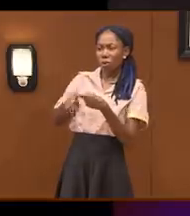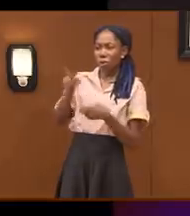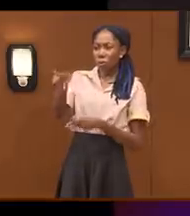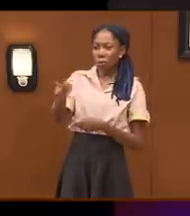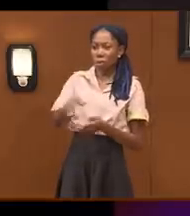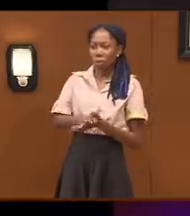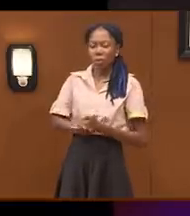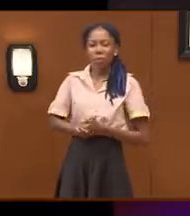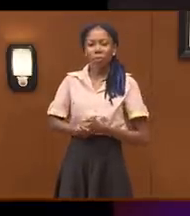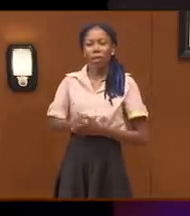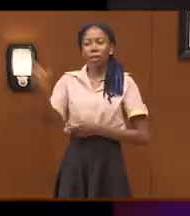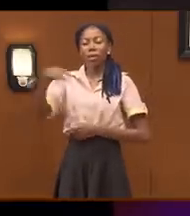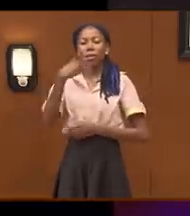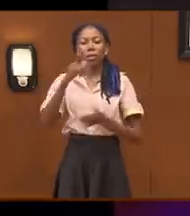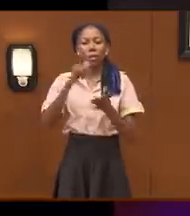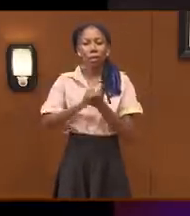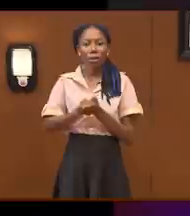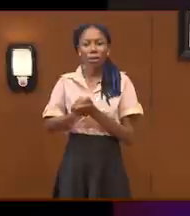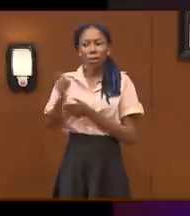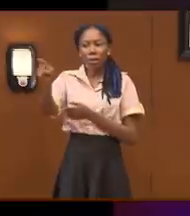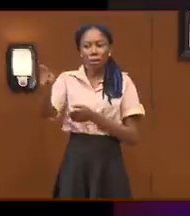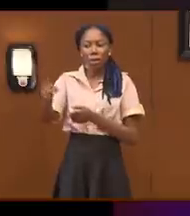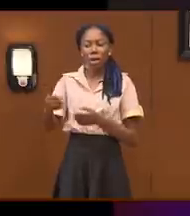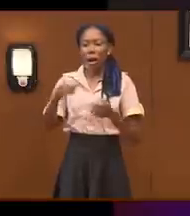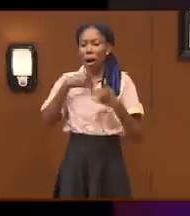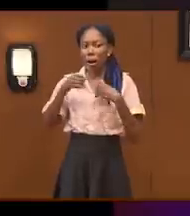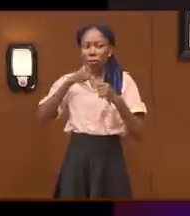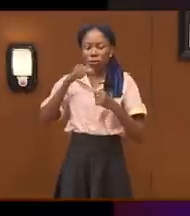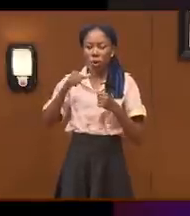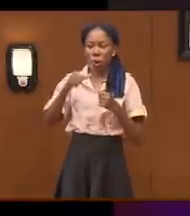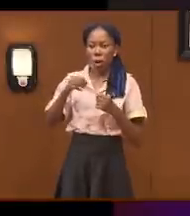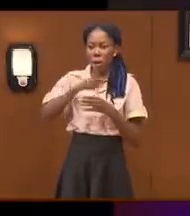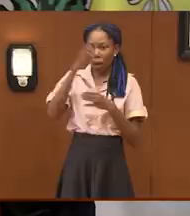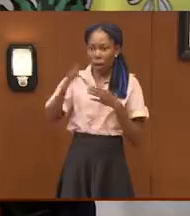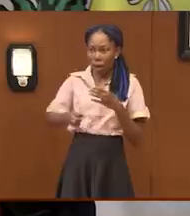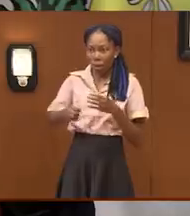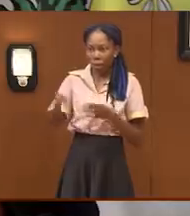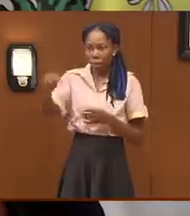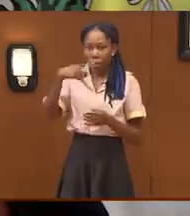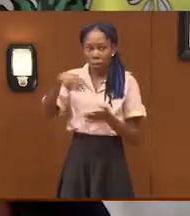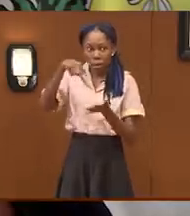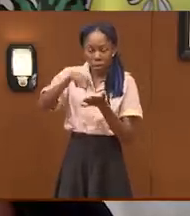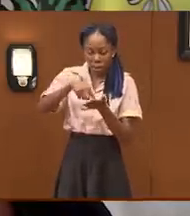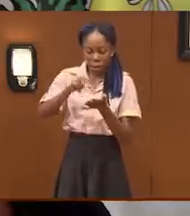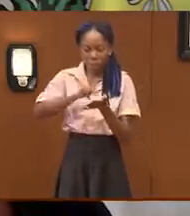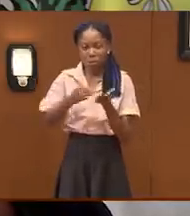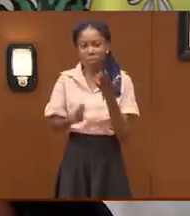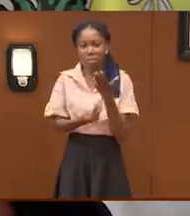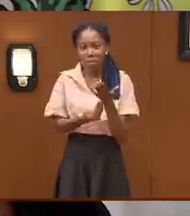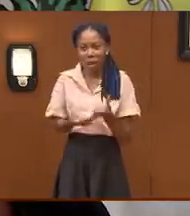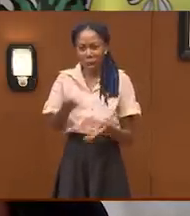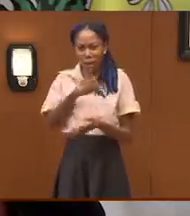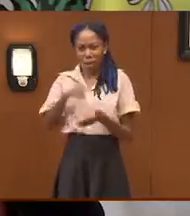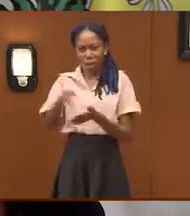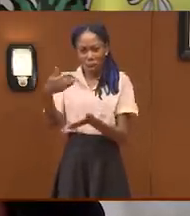not expires by March ending. Which month ending? This March ending. Yes. With money you have accepted that you are